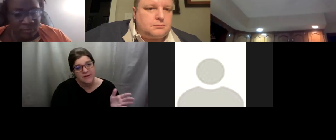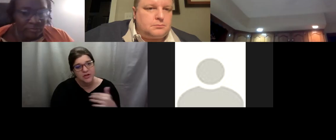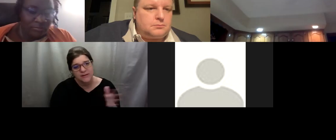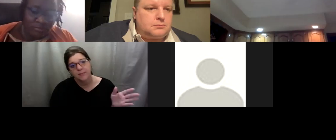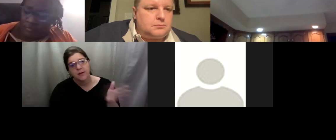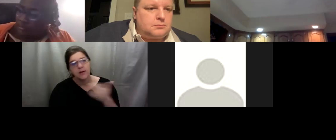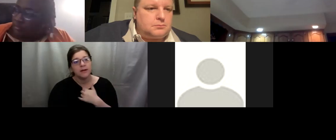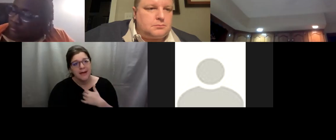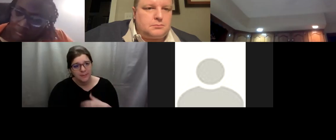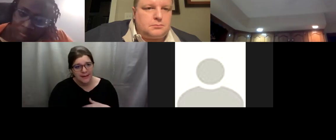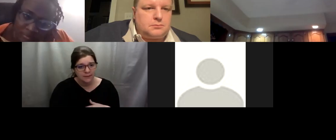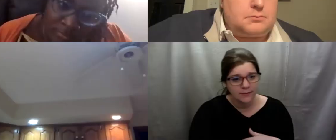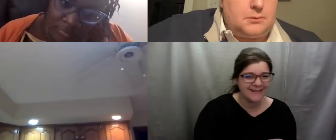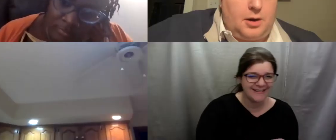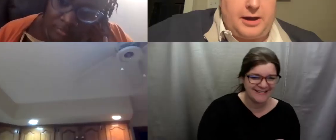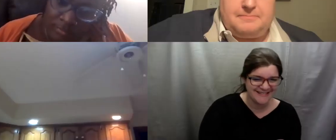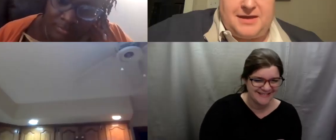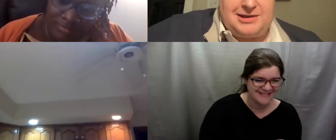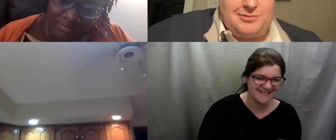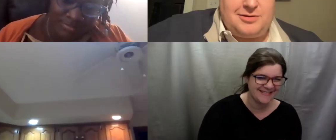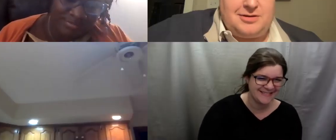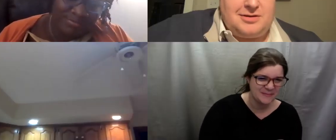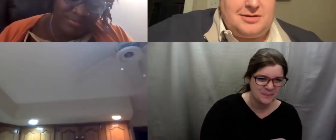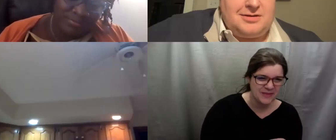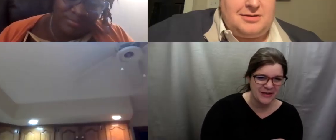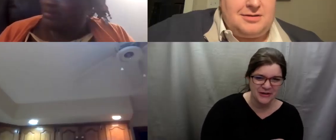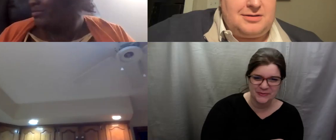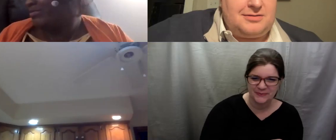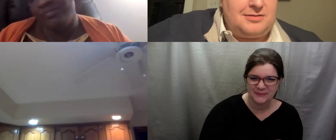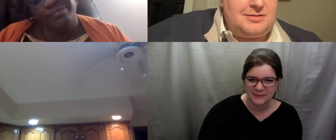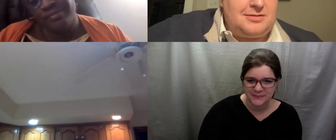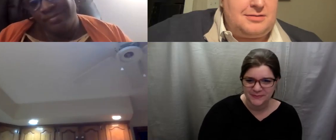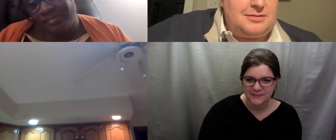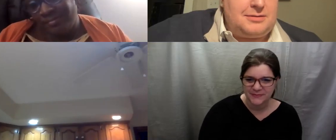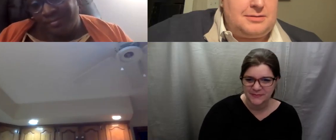And if he shows up, yank me out. Okay, thank you. Thank you.